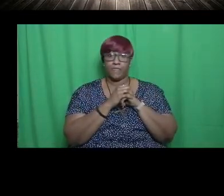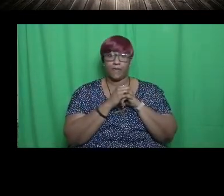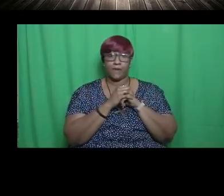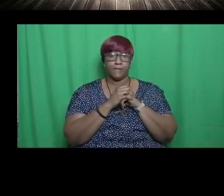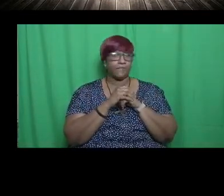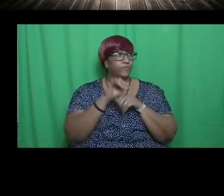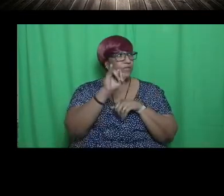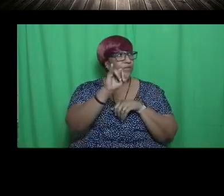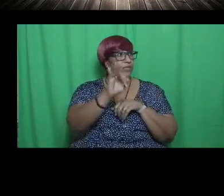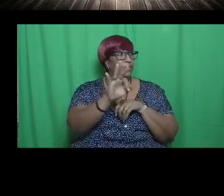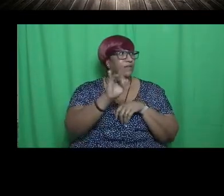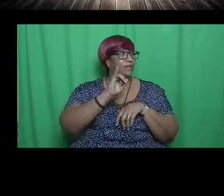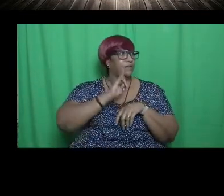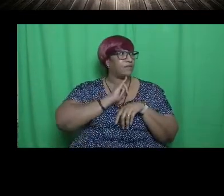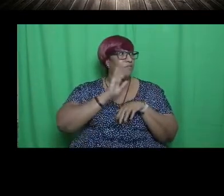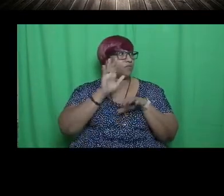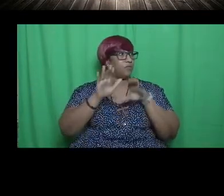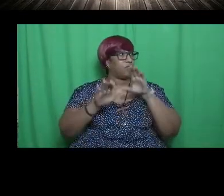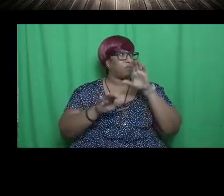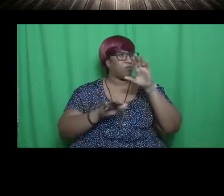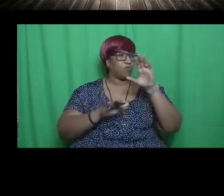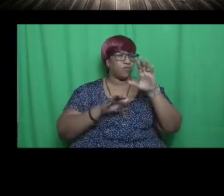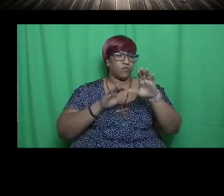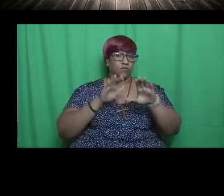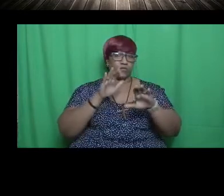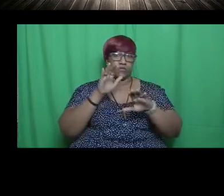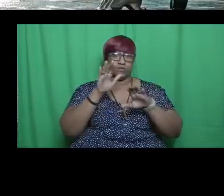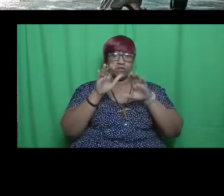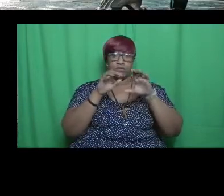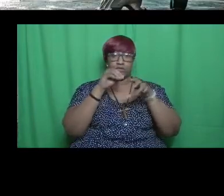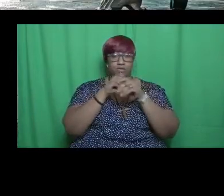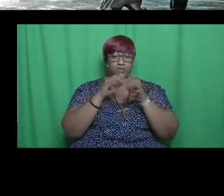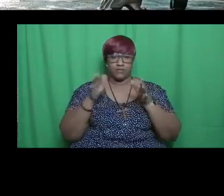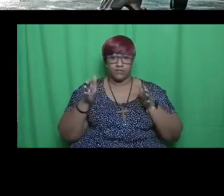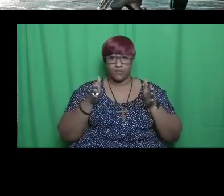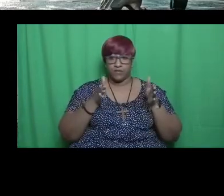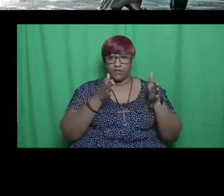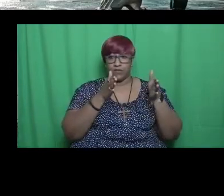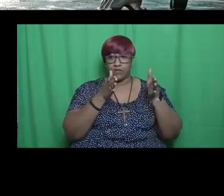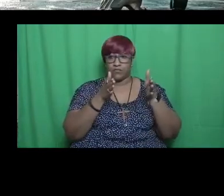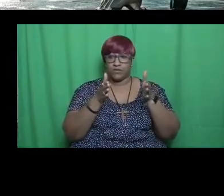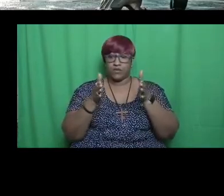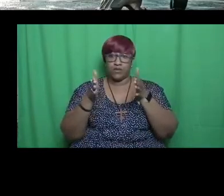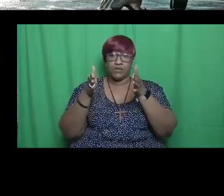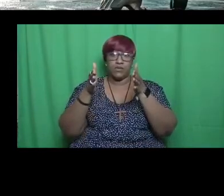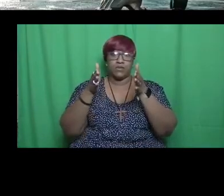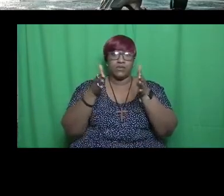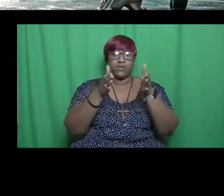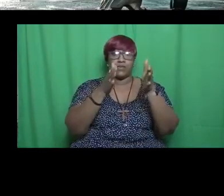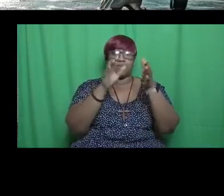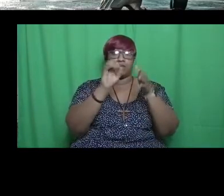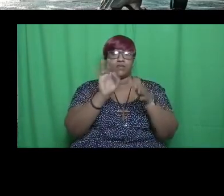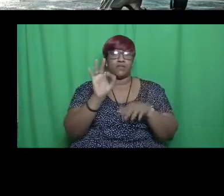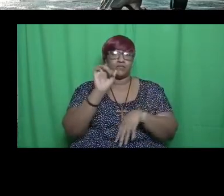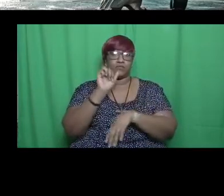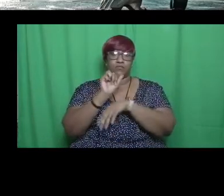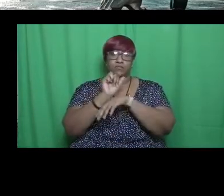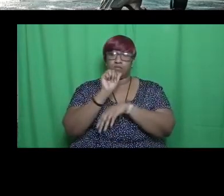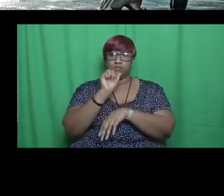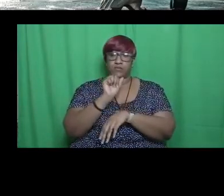If I walk in the pathway of duty,